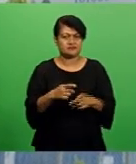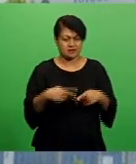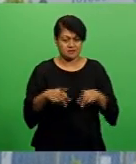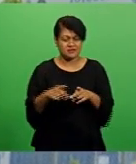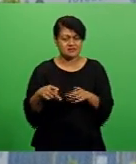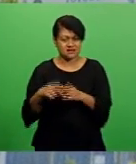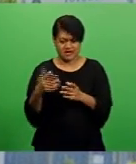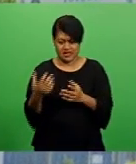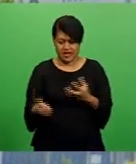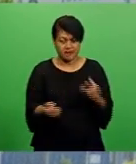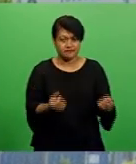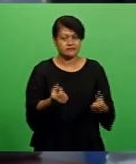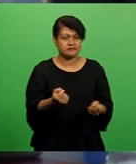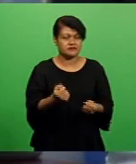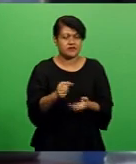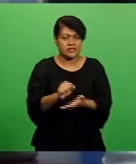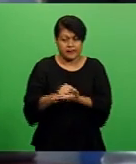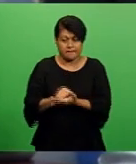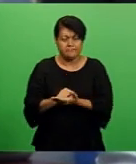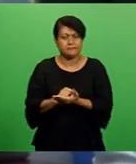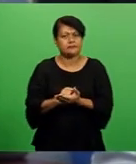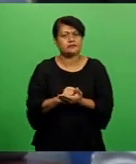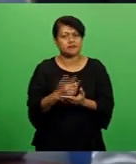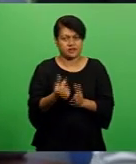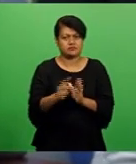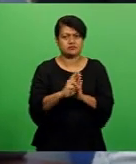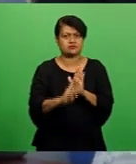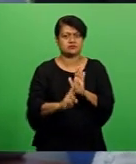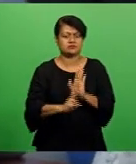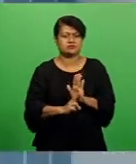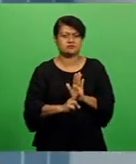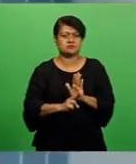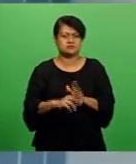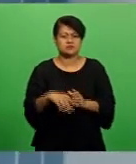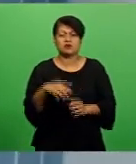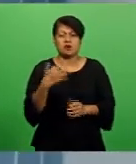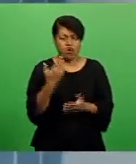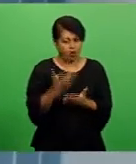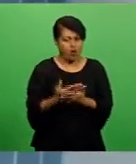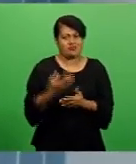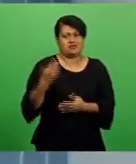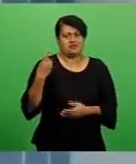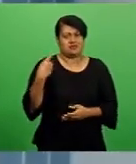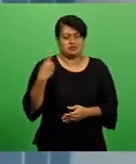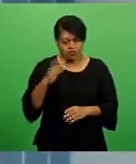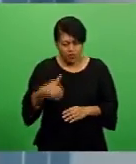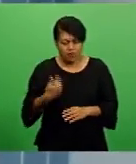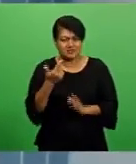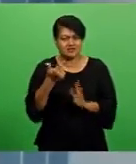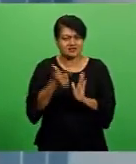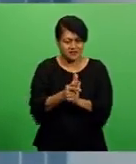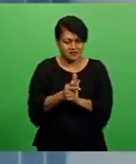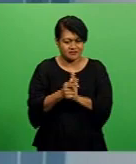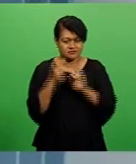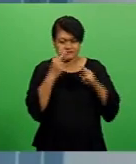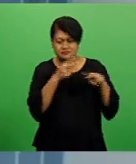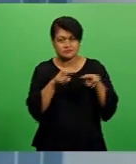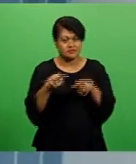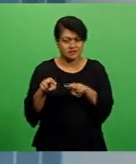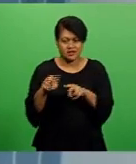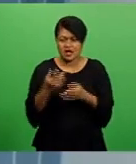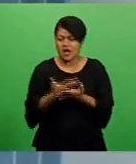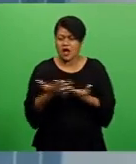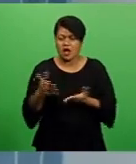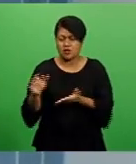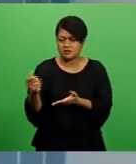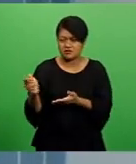police stations are supposed to have an exhibit writer on duty all the times, logging in the items brought in and keeping track